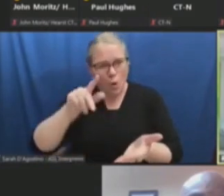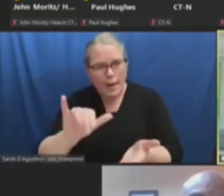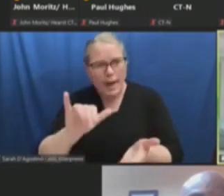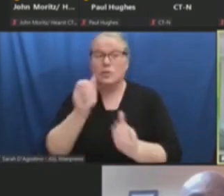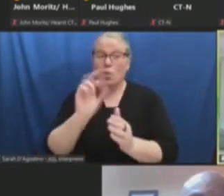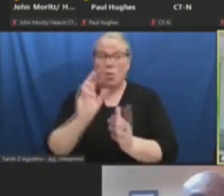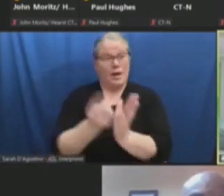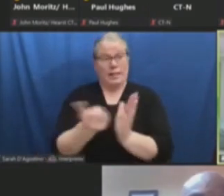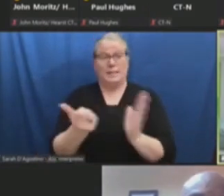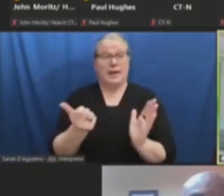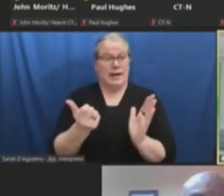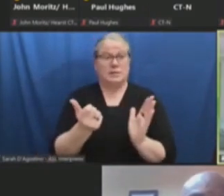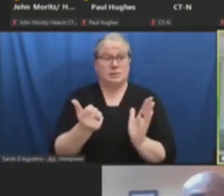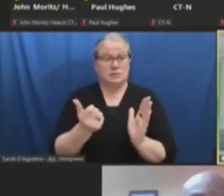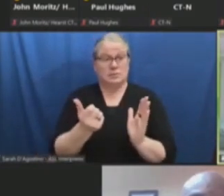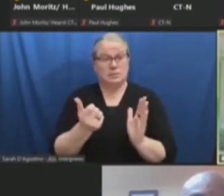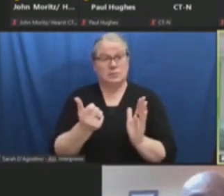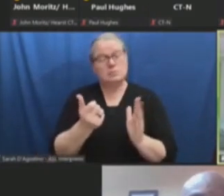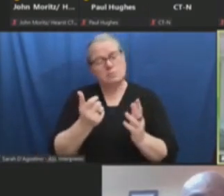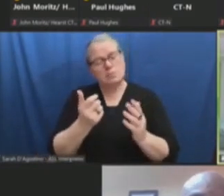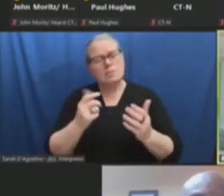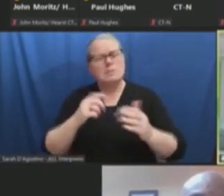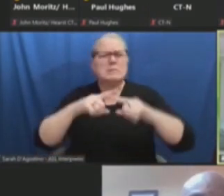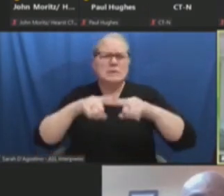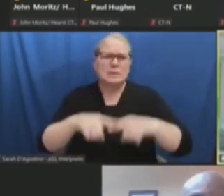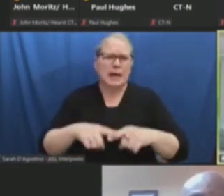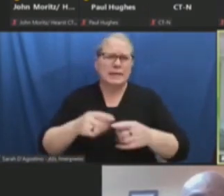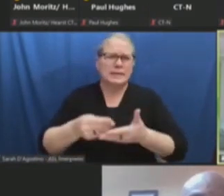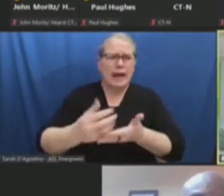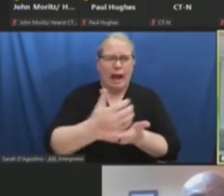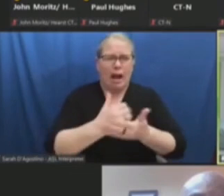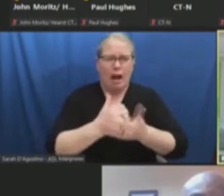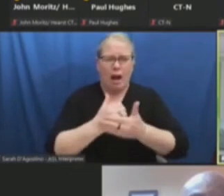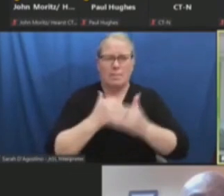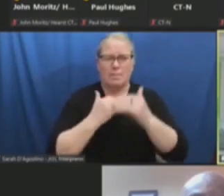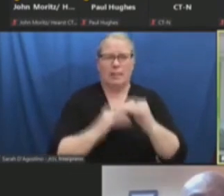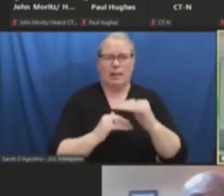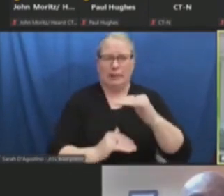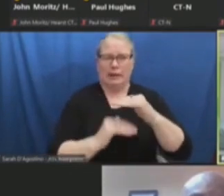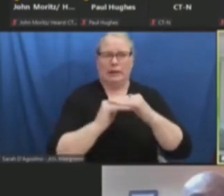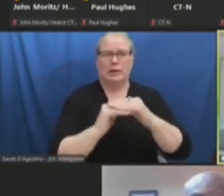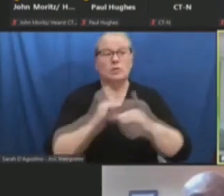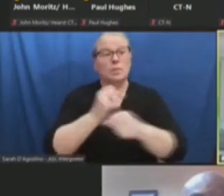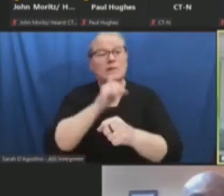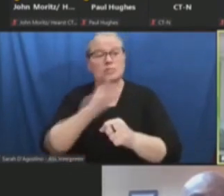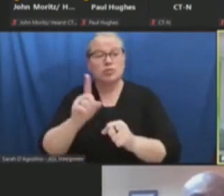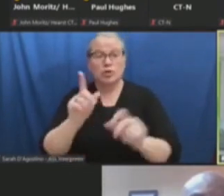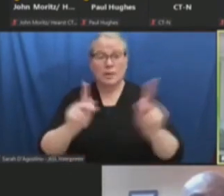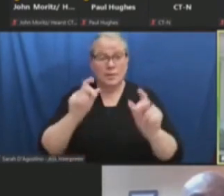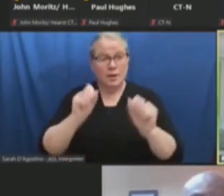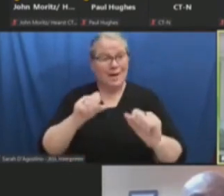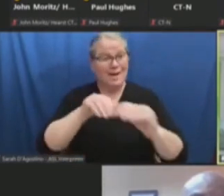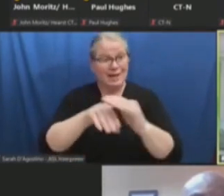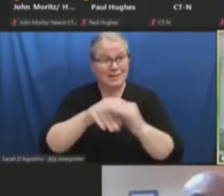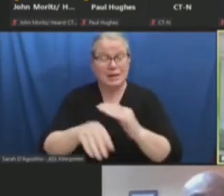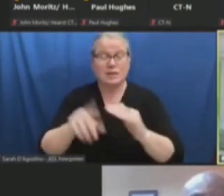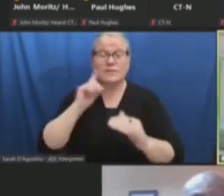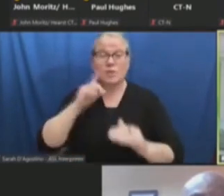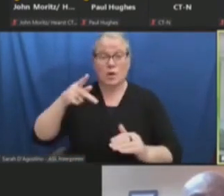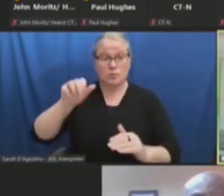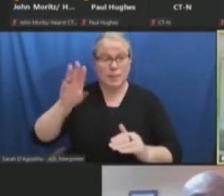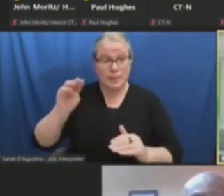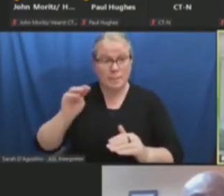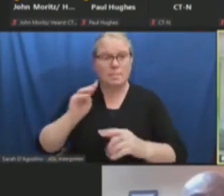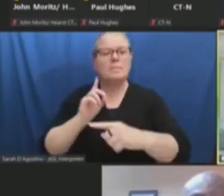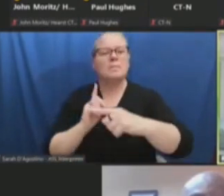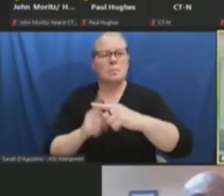the deductibles up to a certain income limit, really to make sure that everybody has access, not just in terms of the premiums, but also being